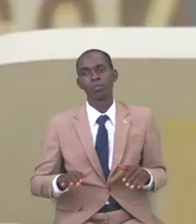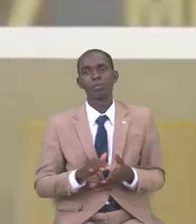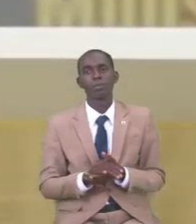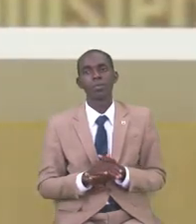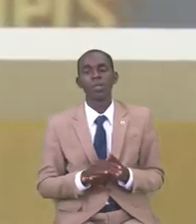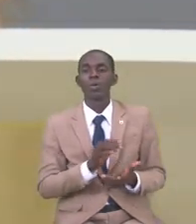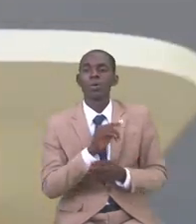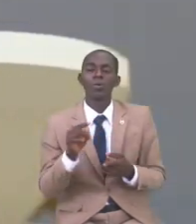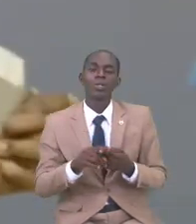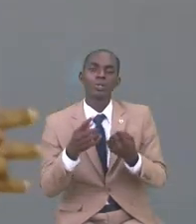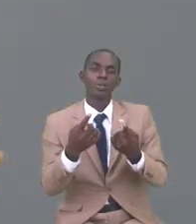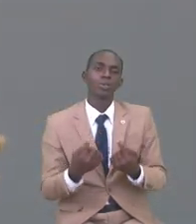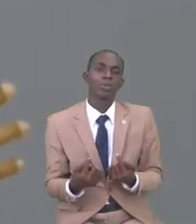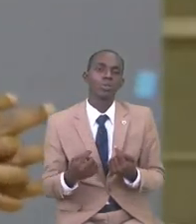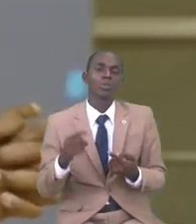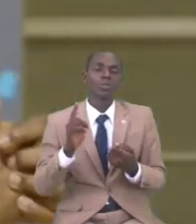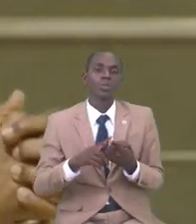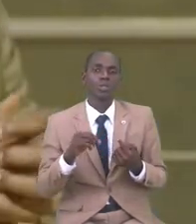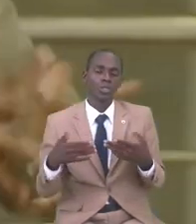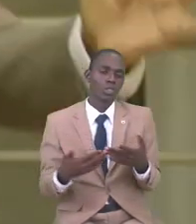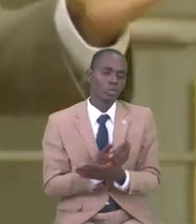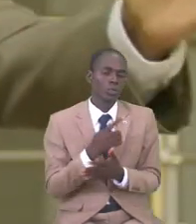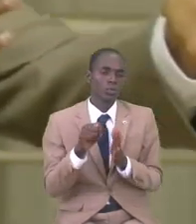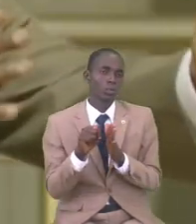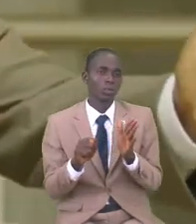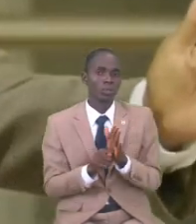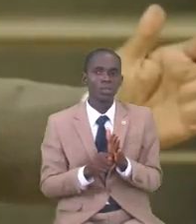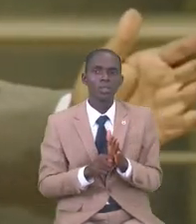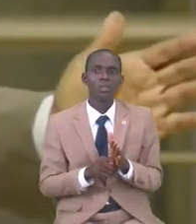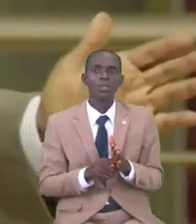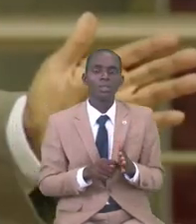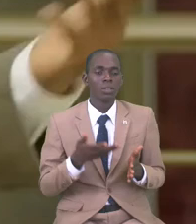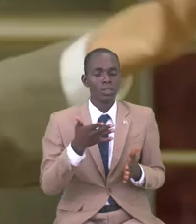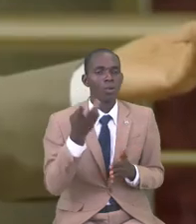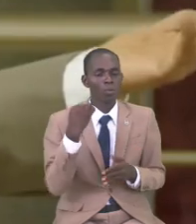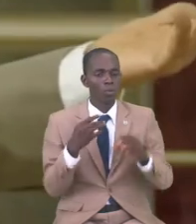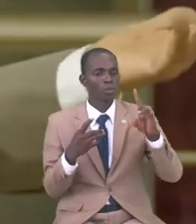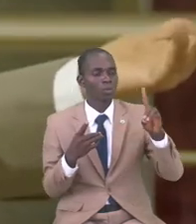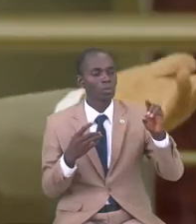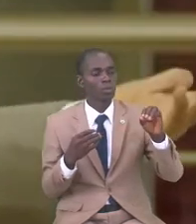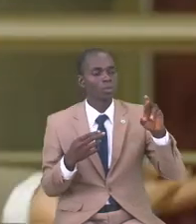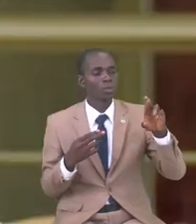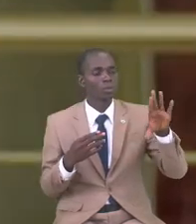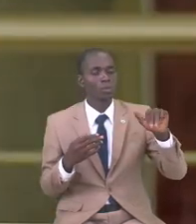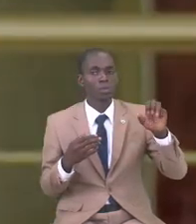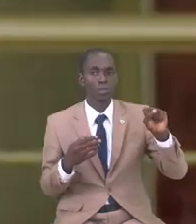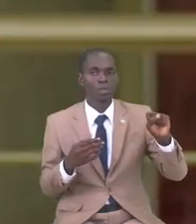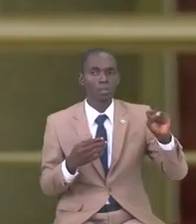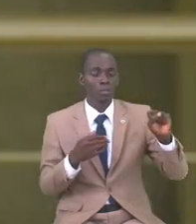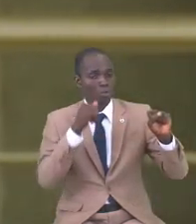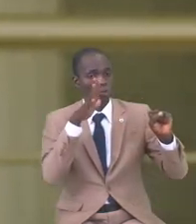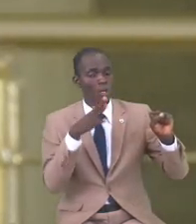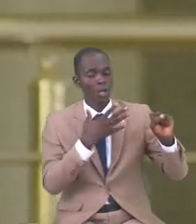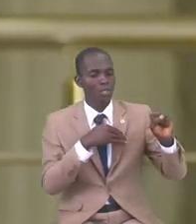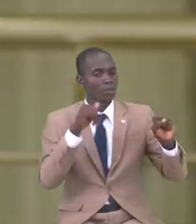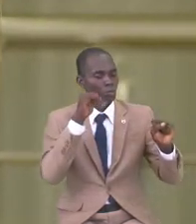you come on to the New Testament, here is Dorcas, and she died. And the